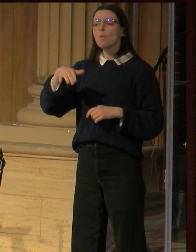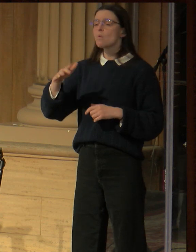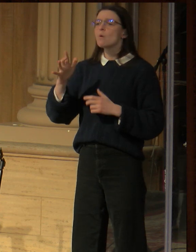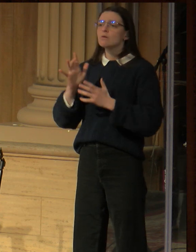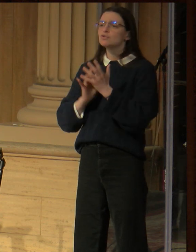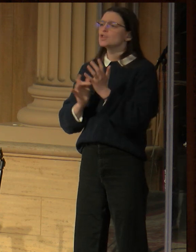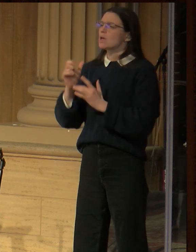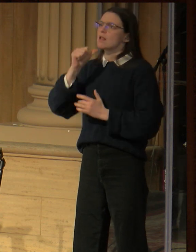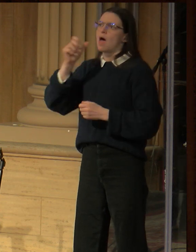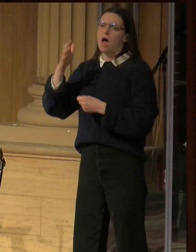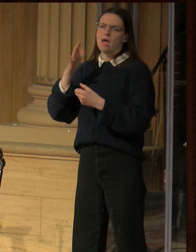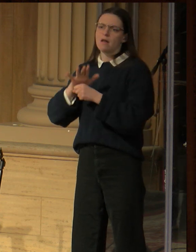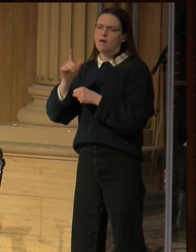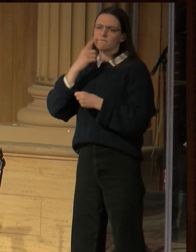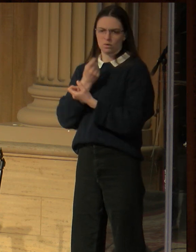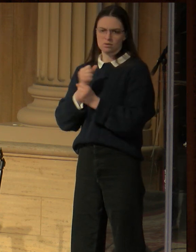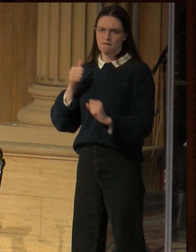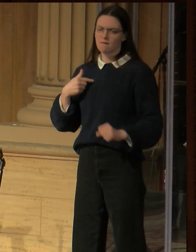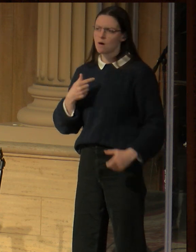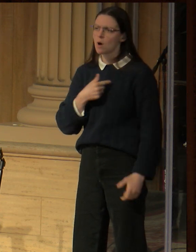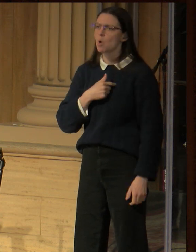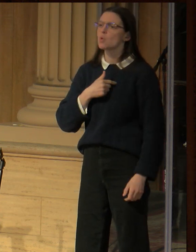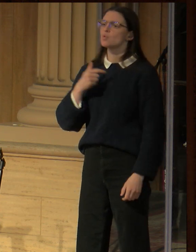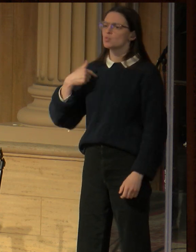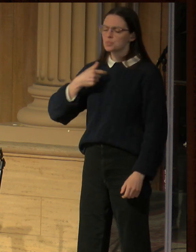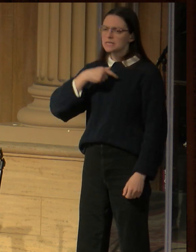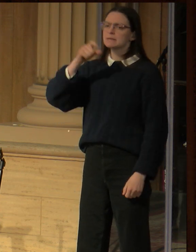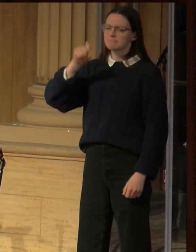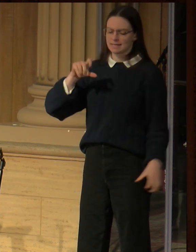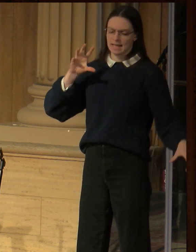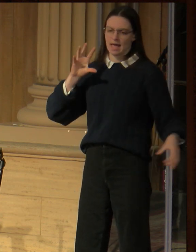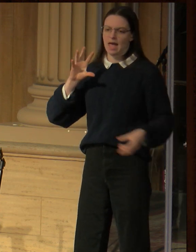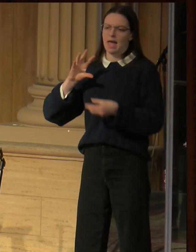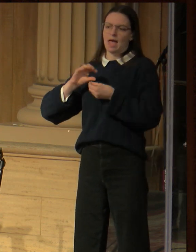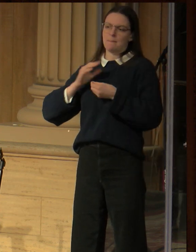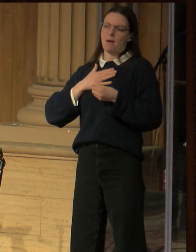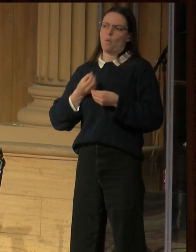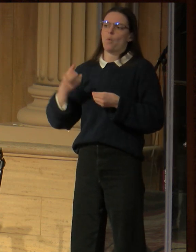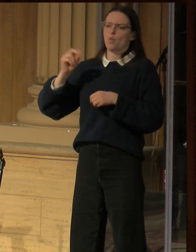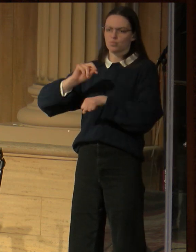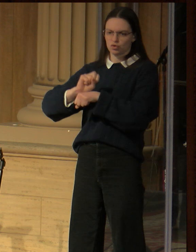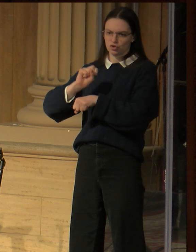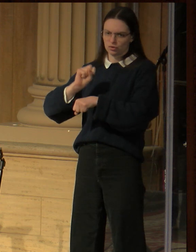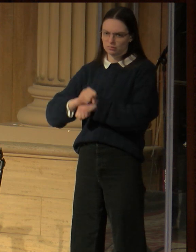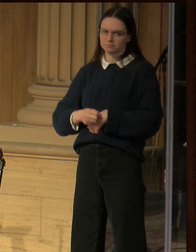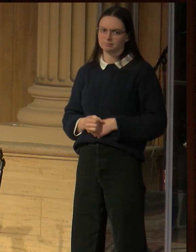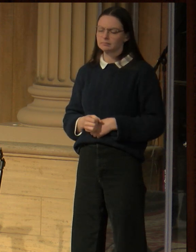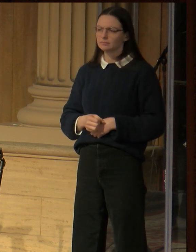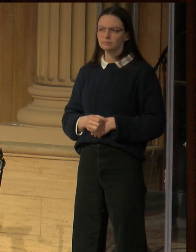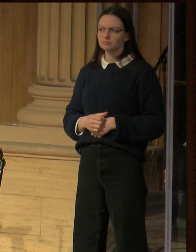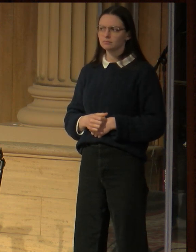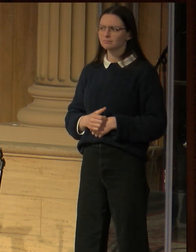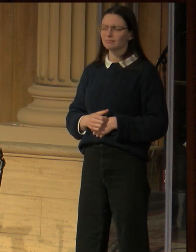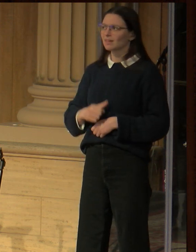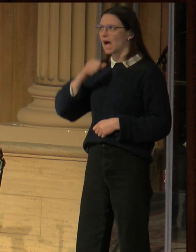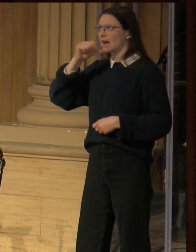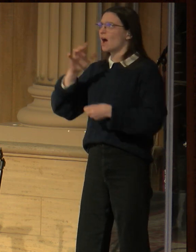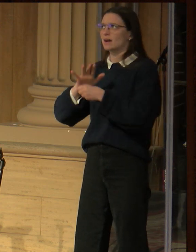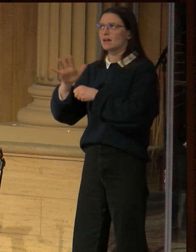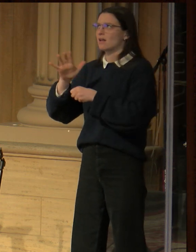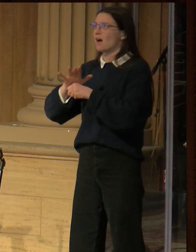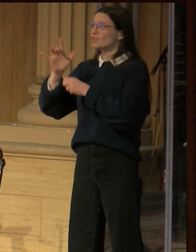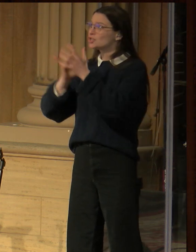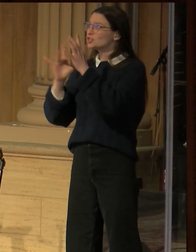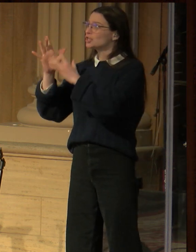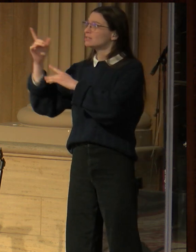to save us. We must add our own works. It can't possibly be enough that Jesus